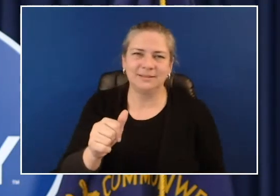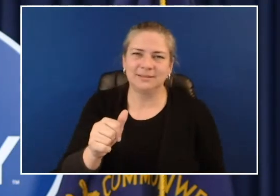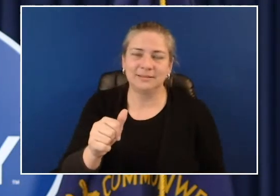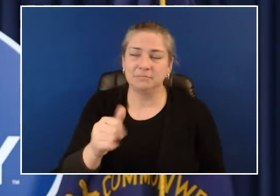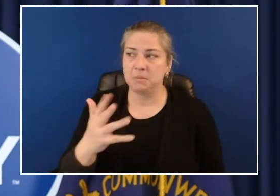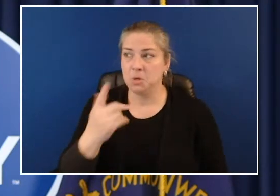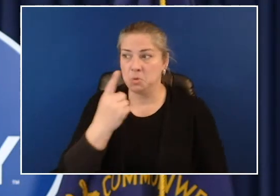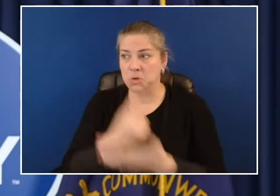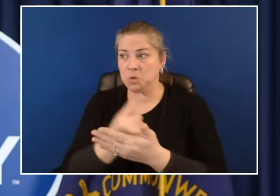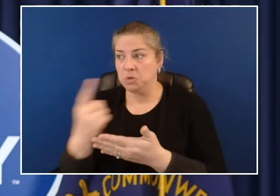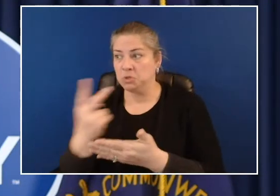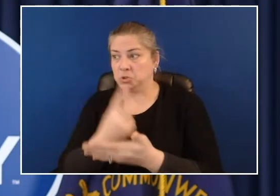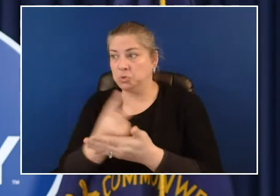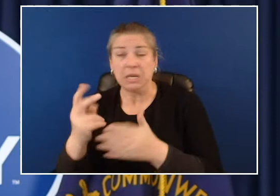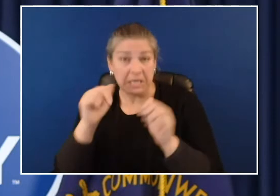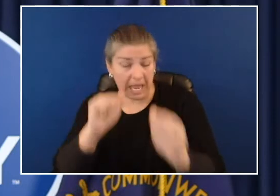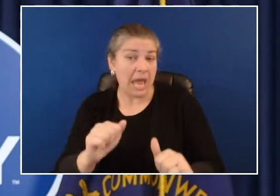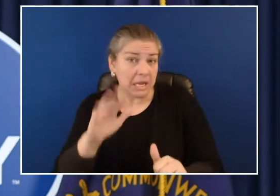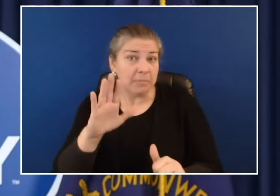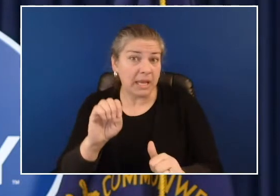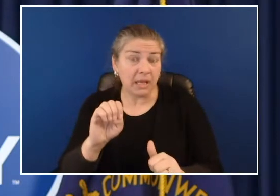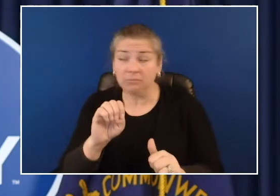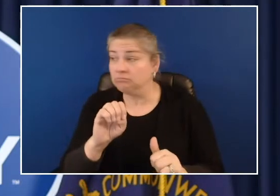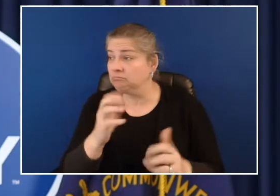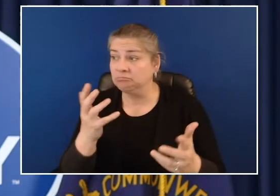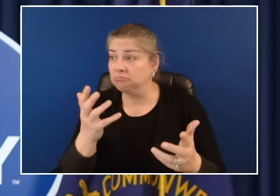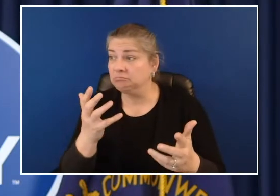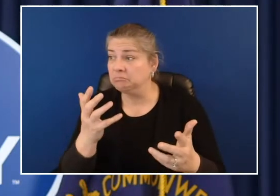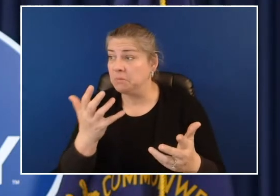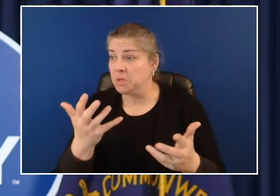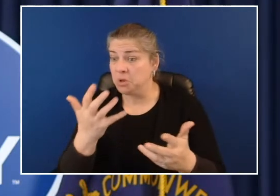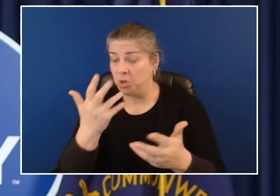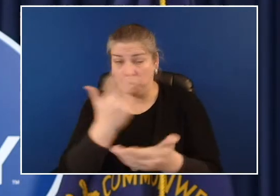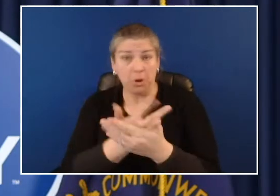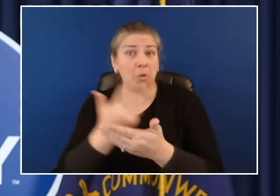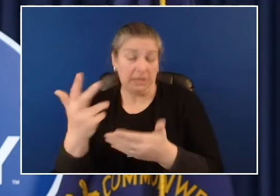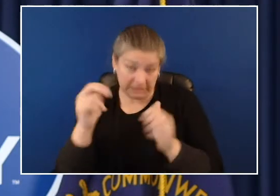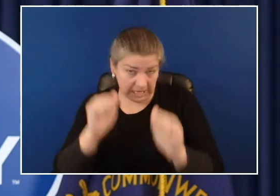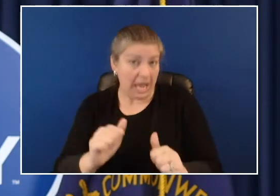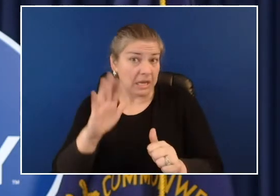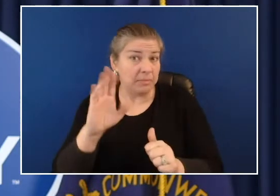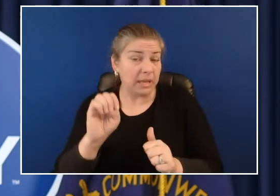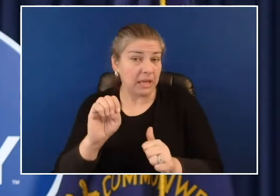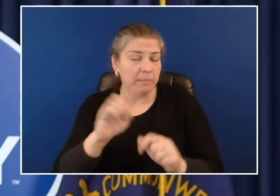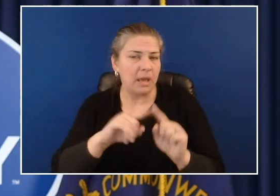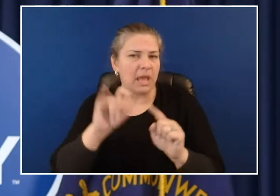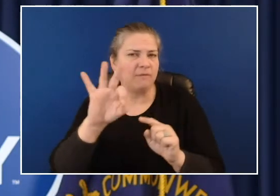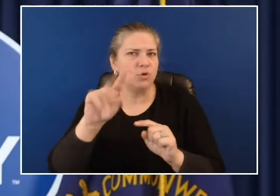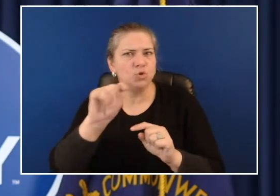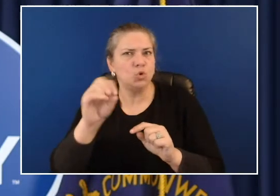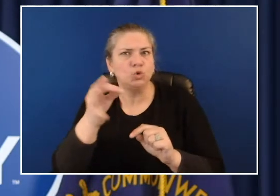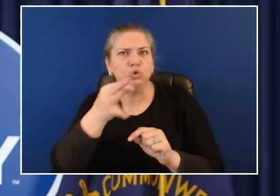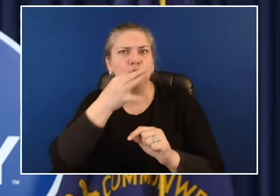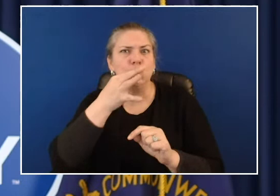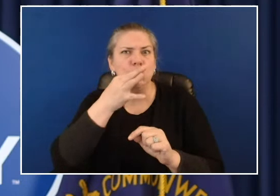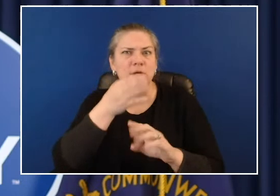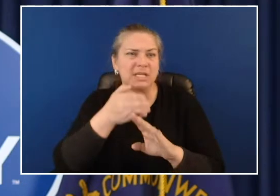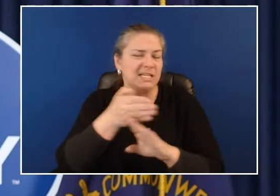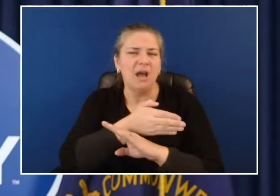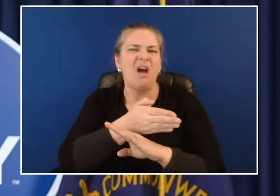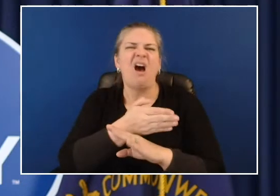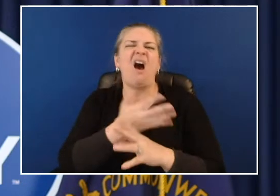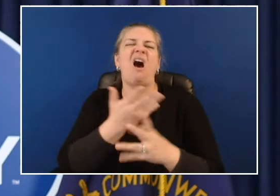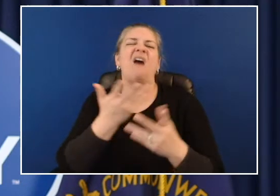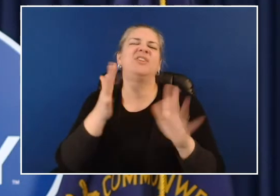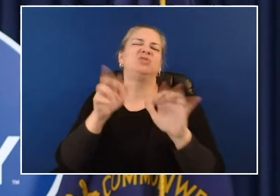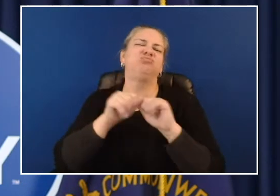It may well be, especially 3 weeks from now. If you go too early and you end up having to close for 3 or